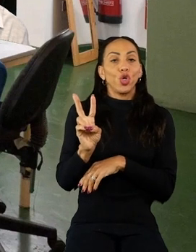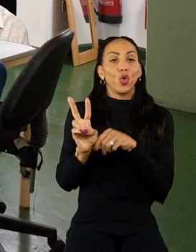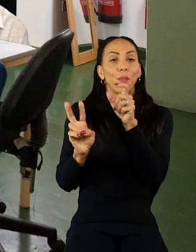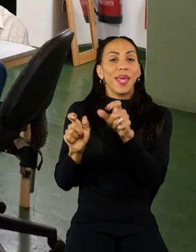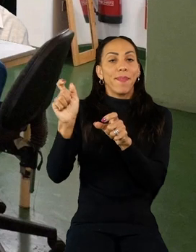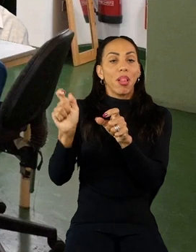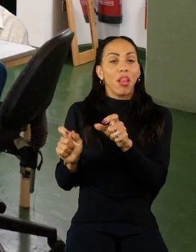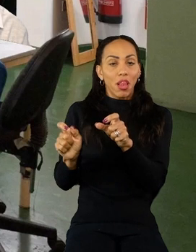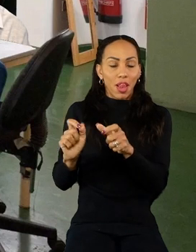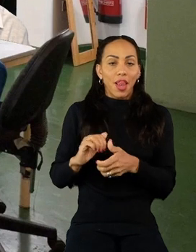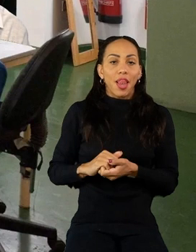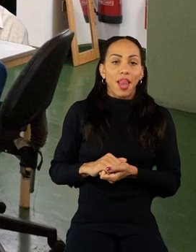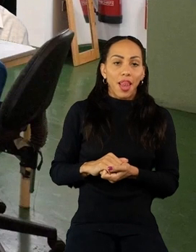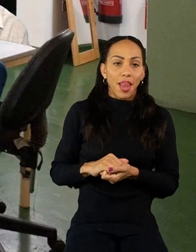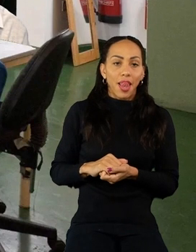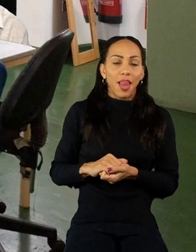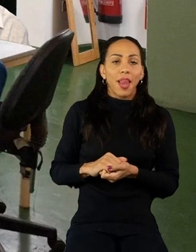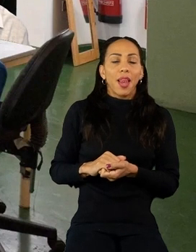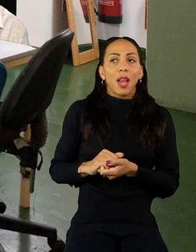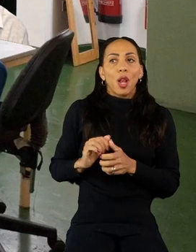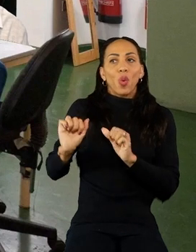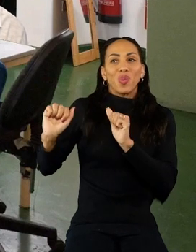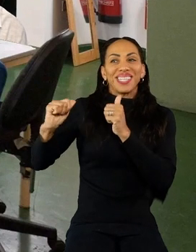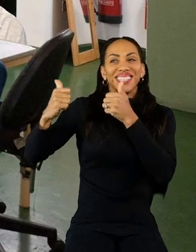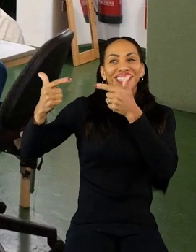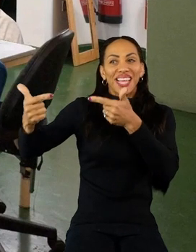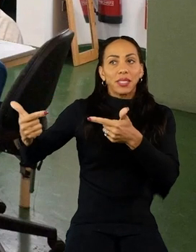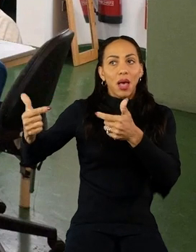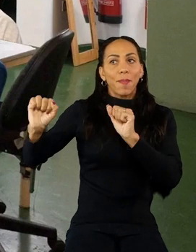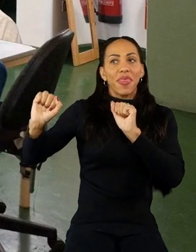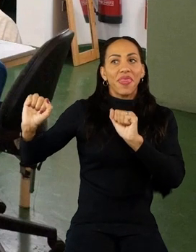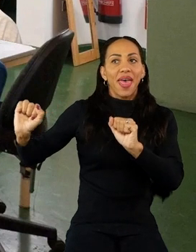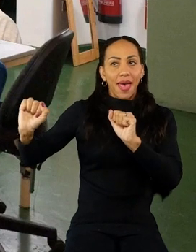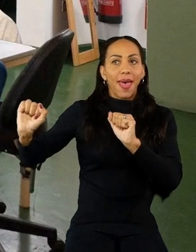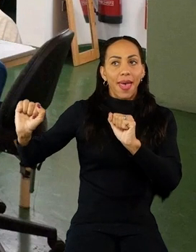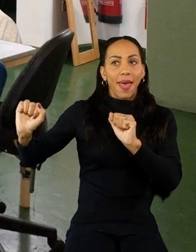that with the Creation Theatre, the two participants,